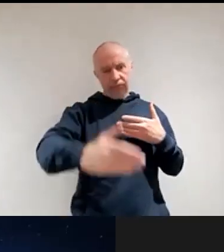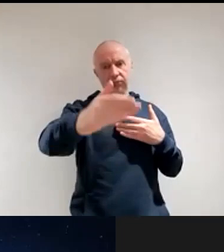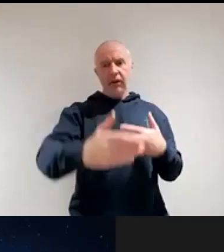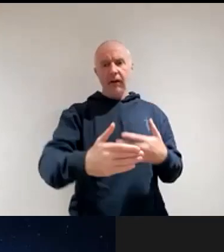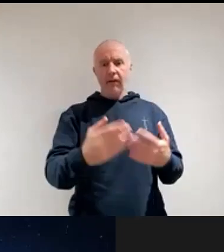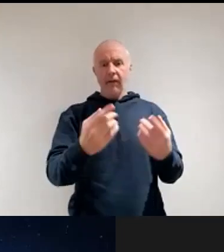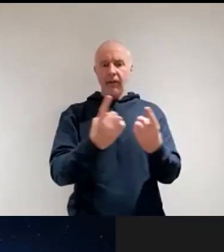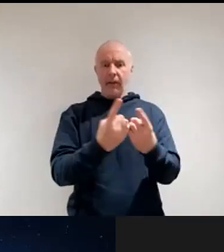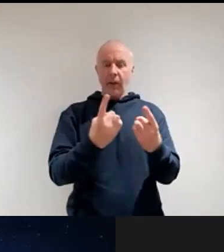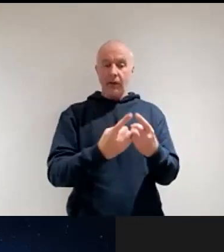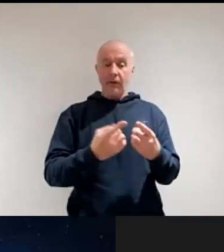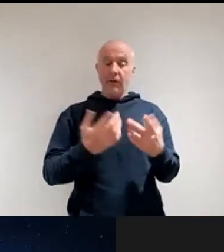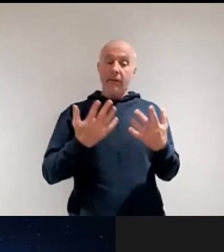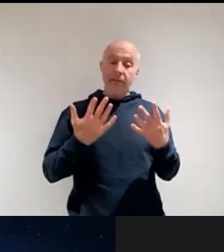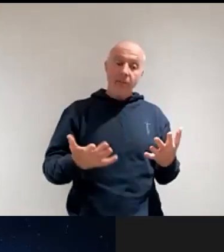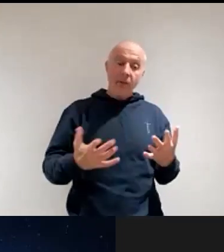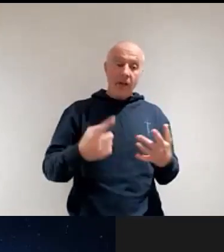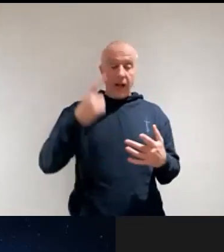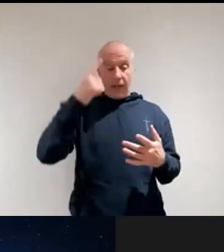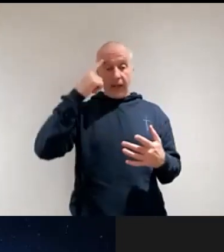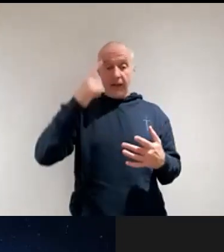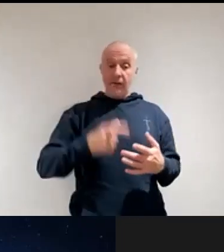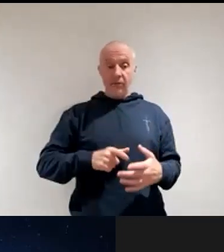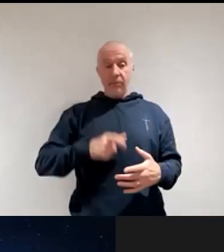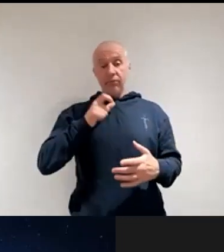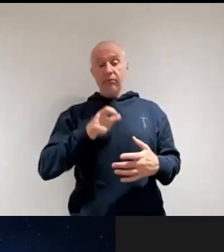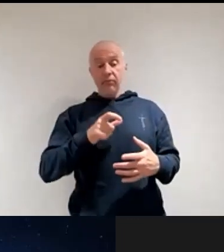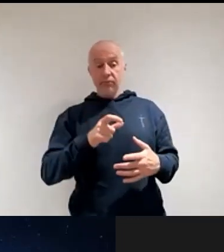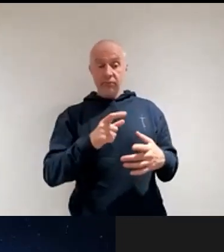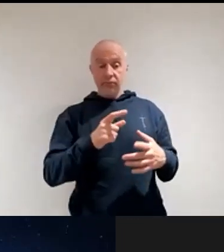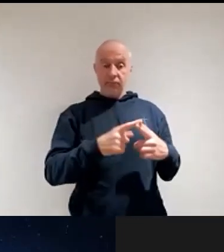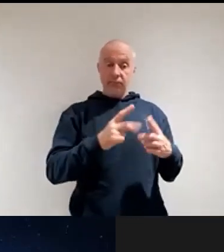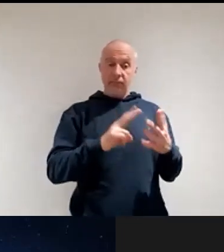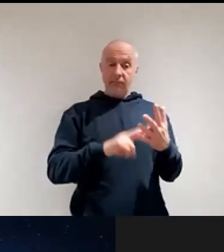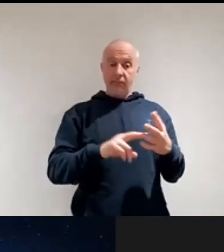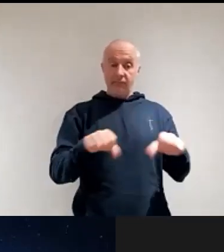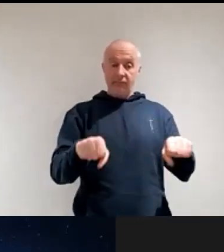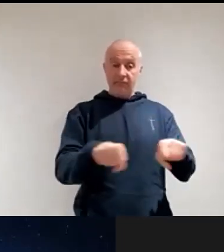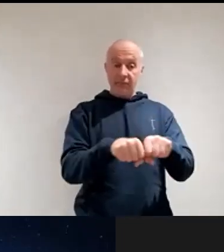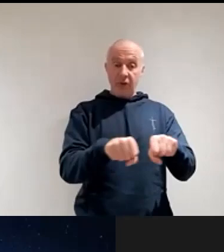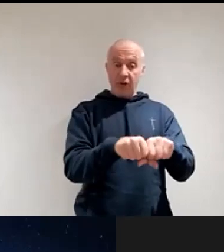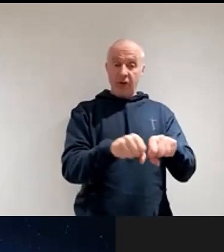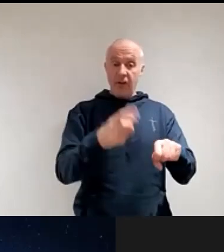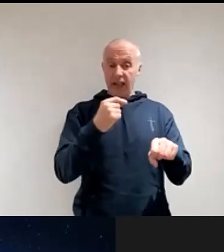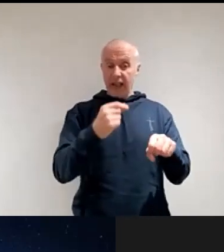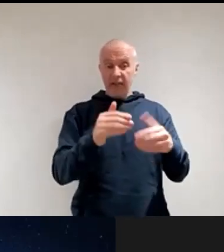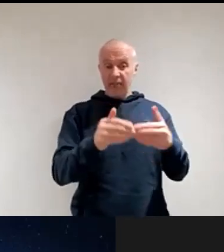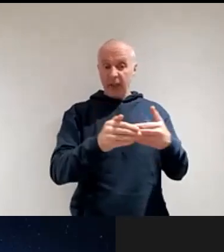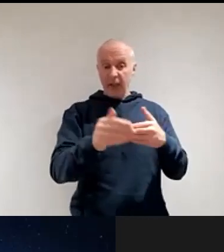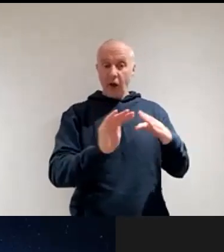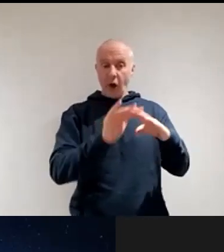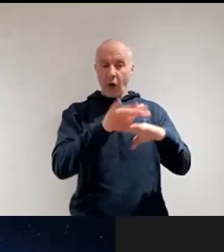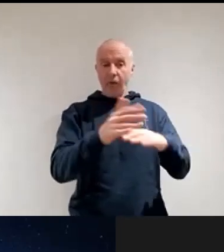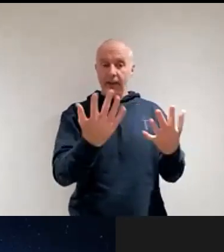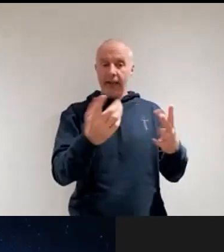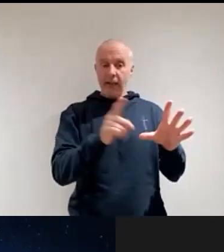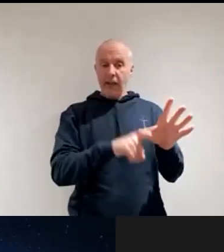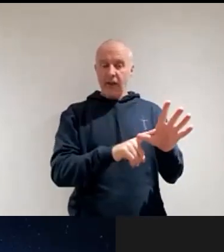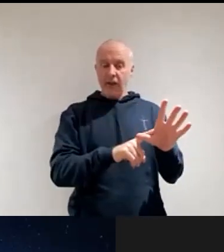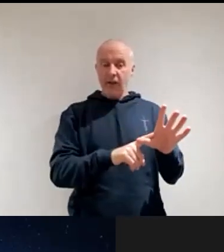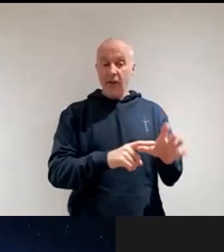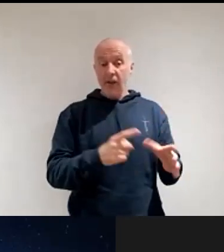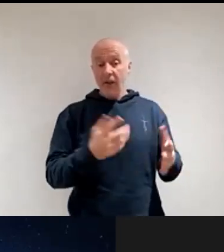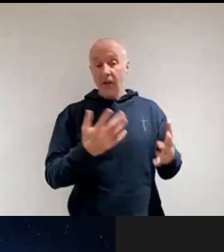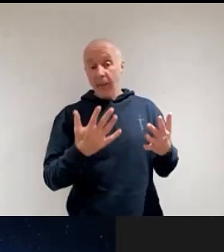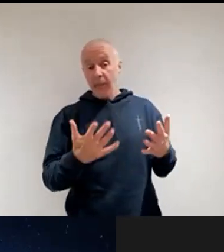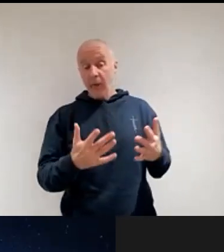think it is highly confident that most of the EV chargers can work more than 10 years on that. But this doesn't